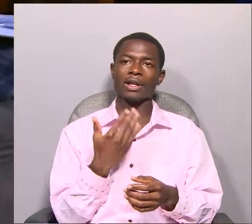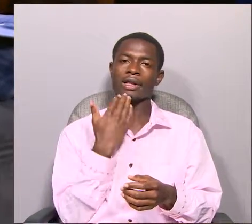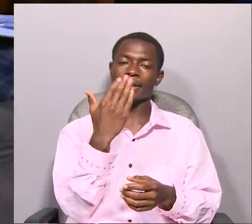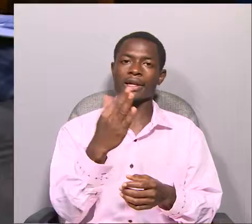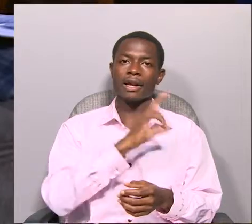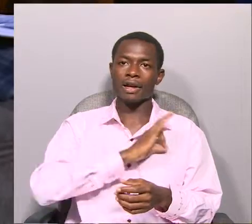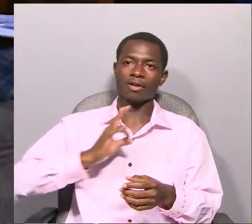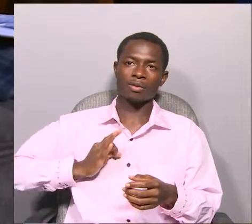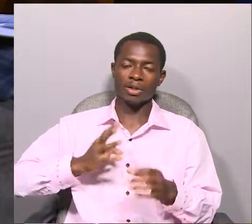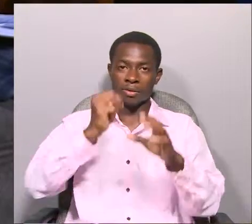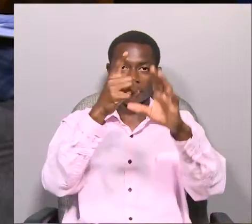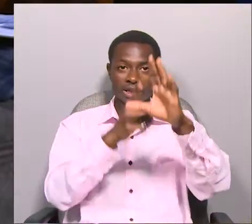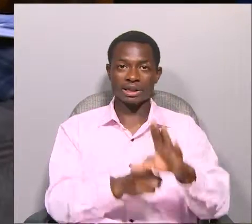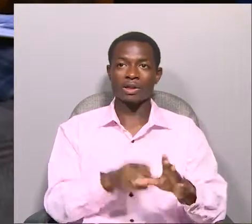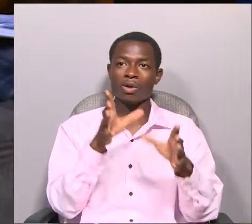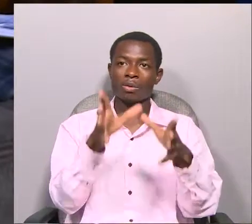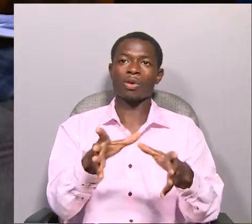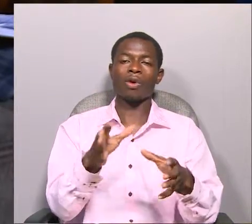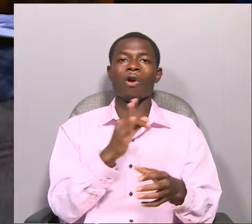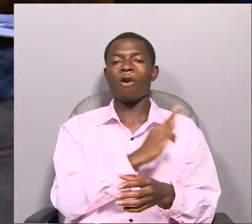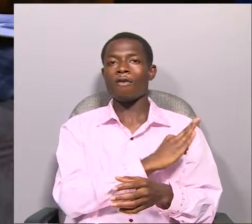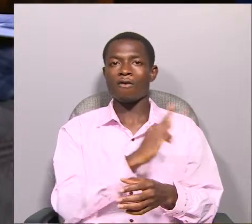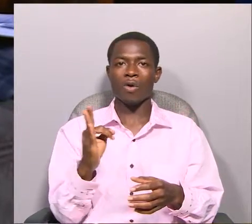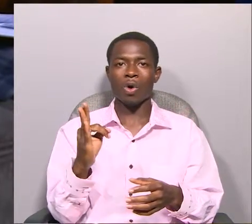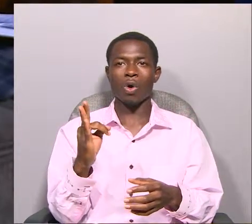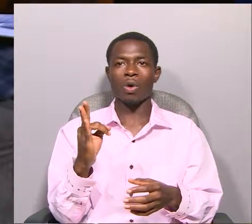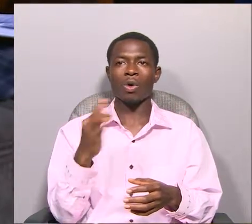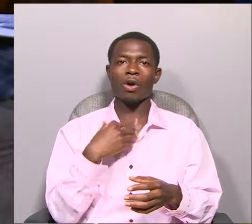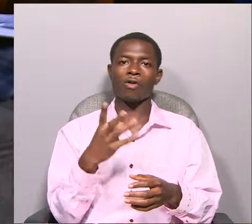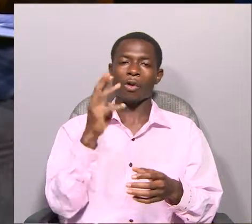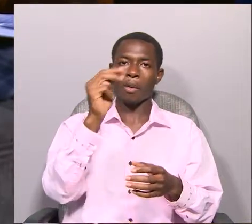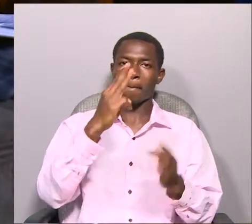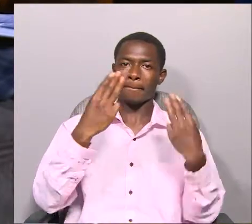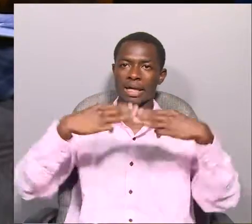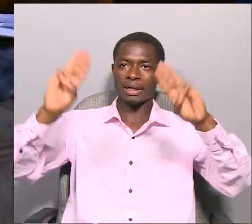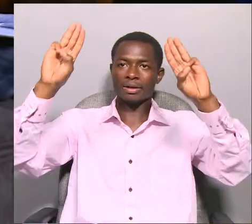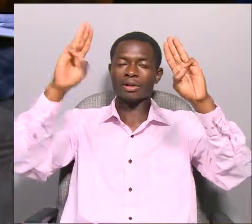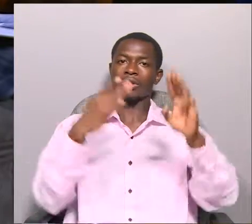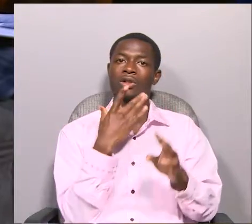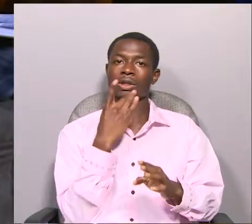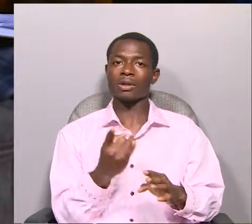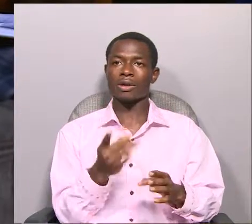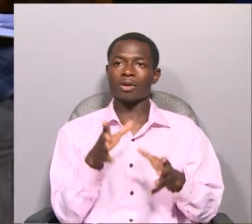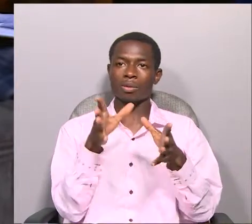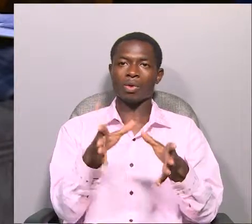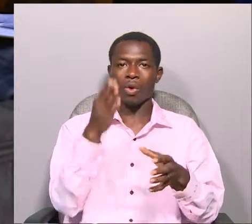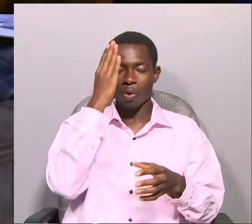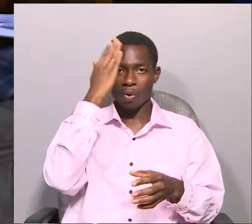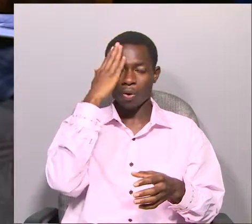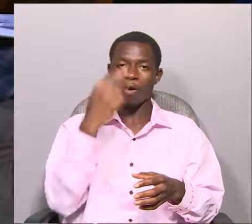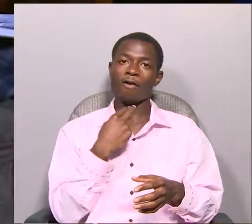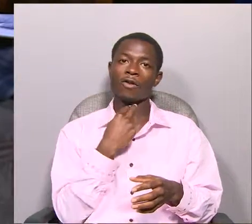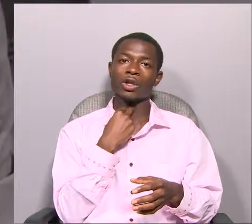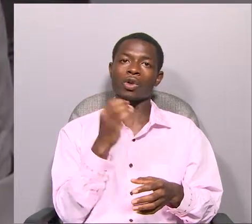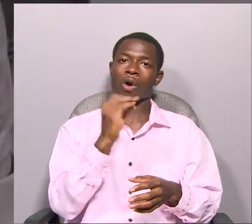the government, your ministry, for the establishment of the Junior Parliament and the Junior Council, who are a voice for